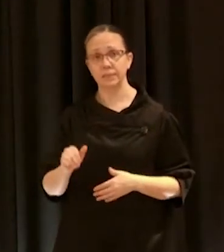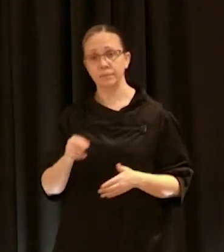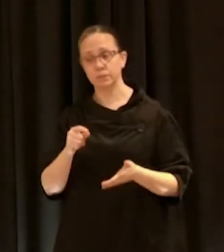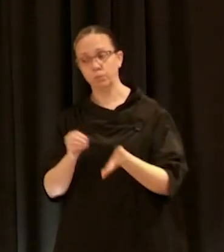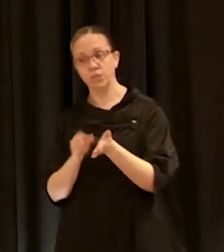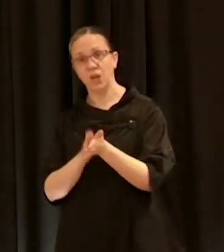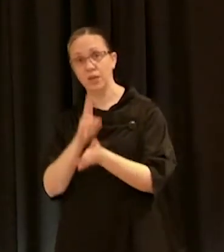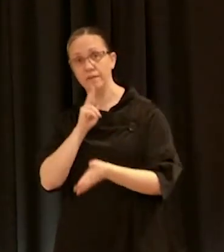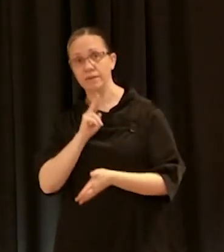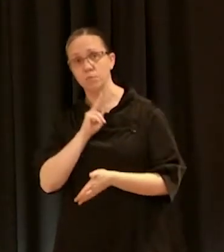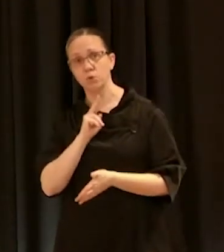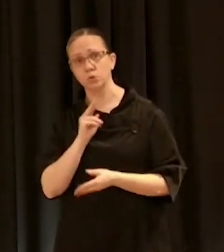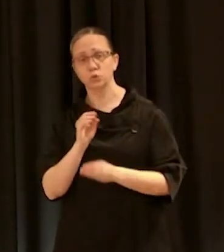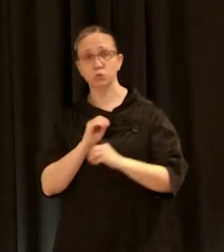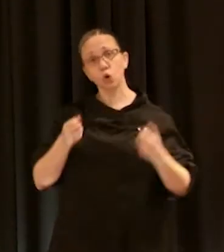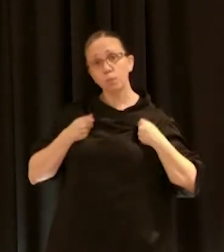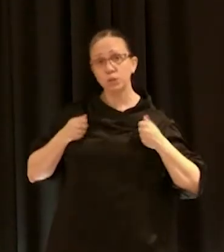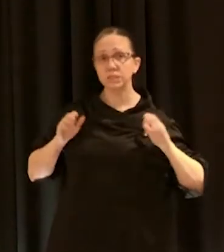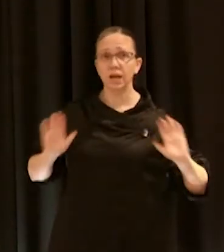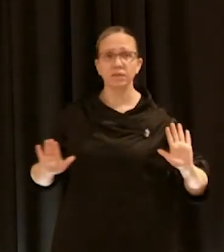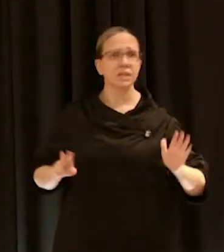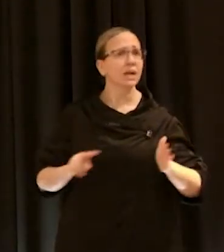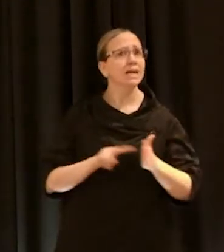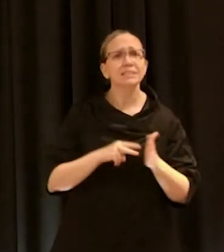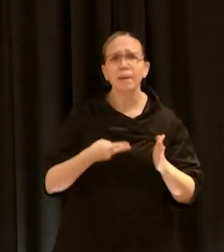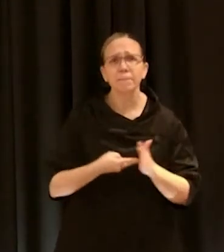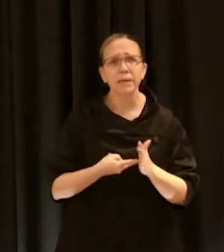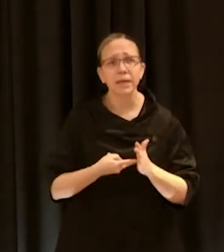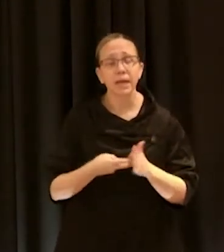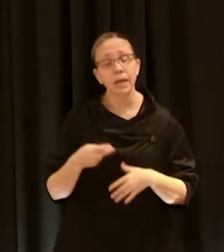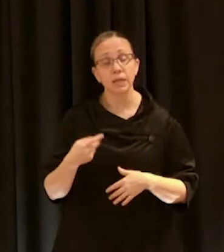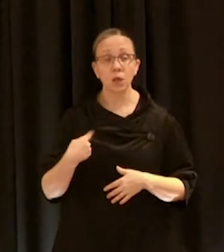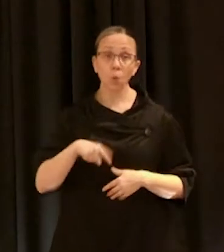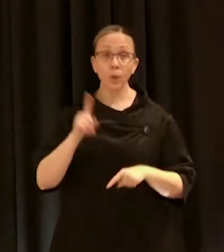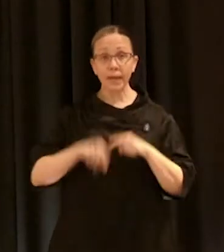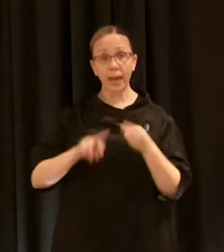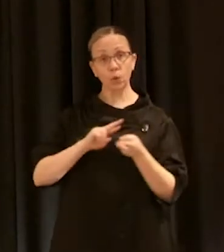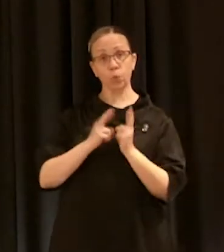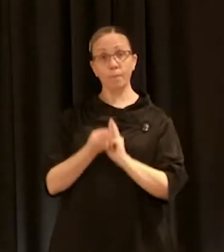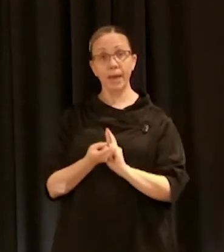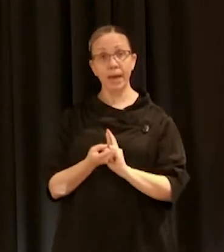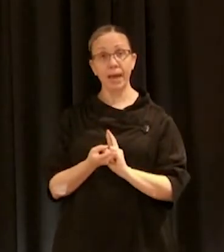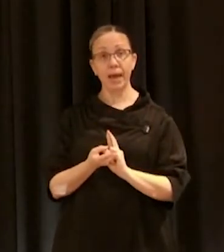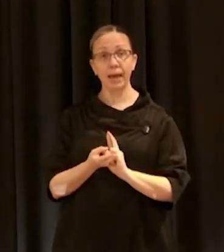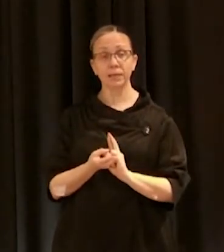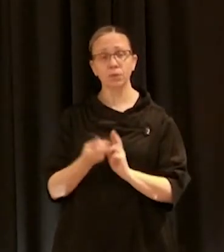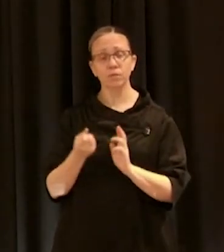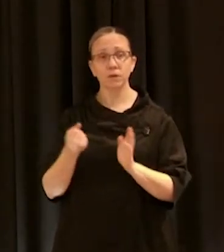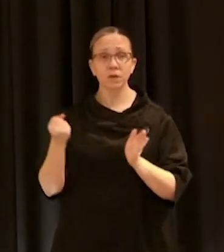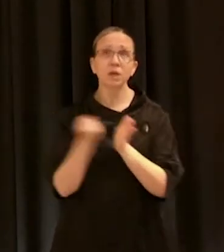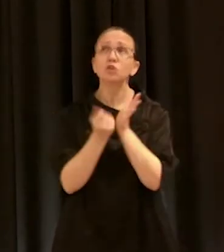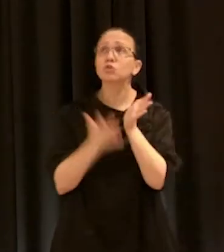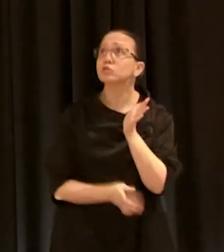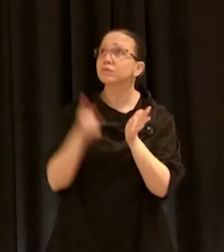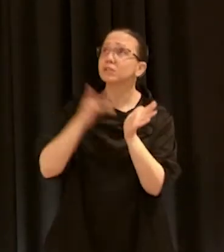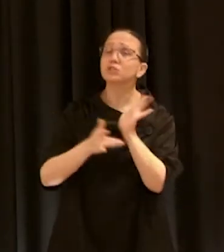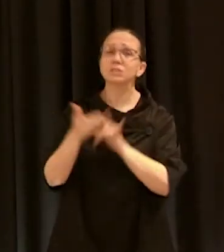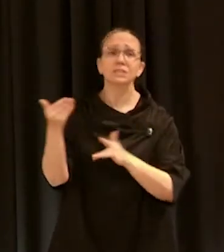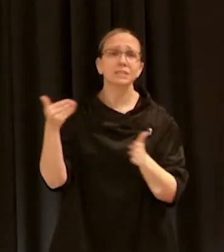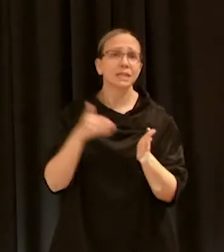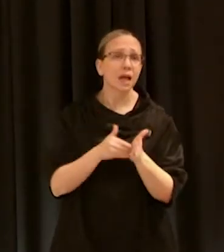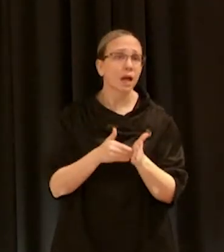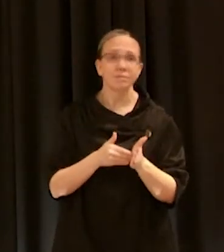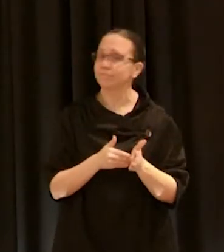and so there's no more sacrifice. It doesn't mean that we can't repent and we've crucified him afresh. That's